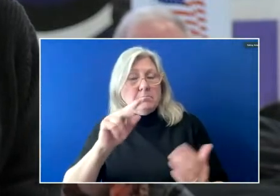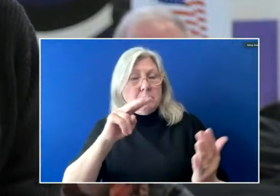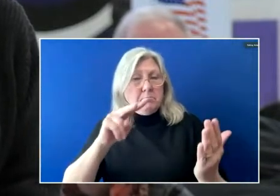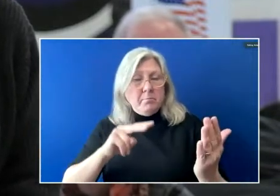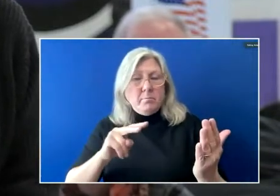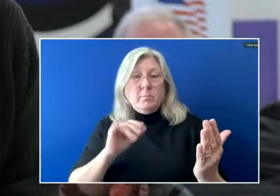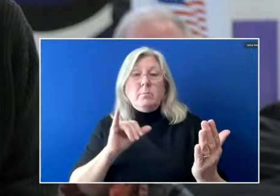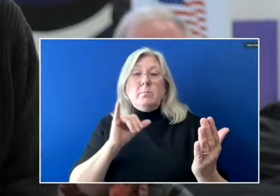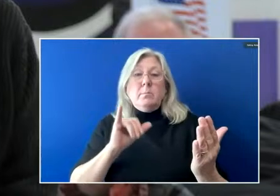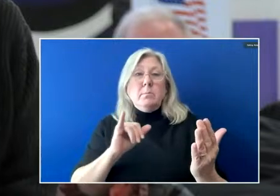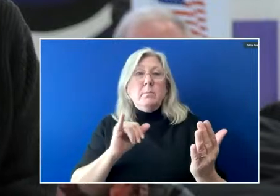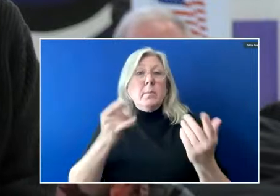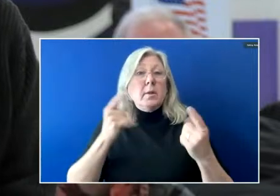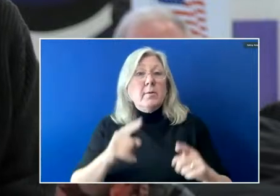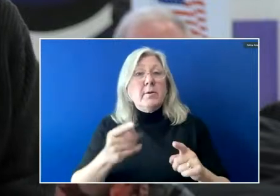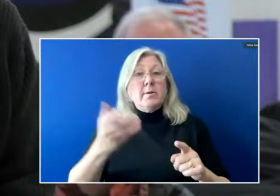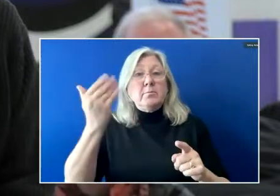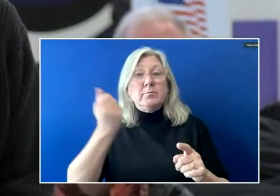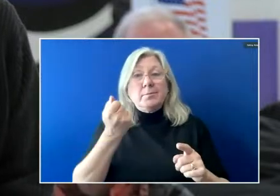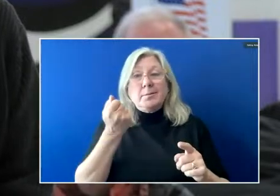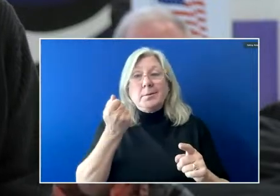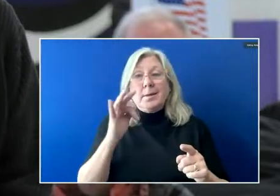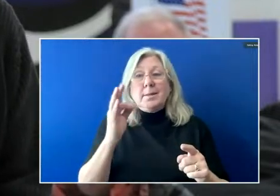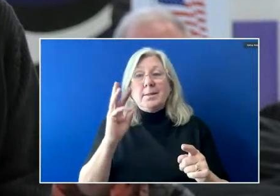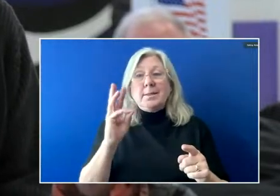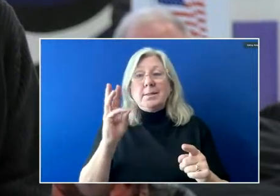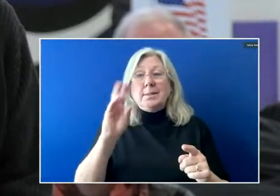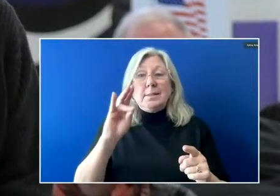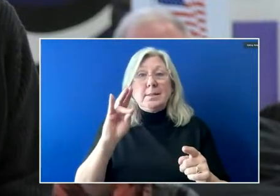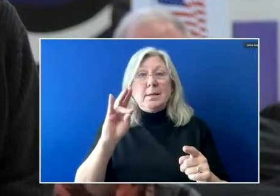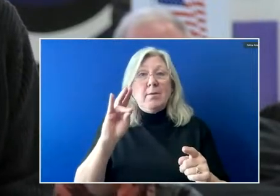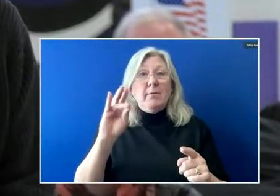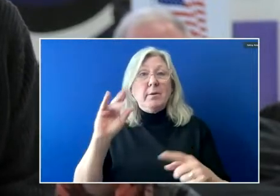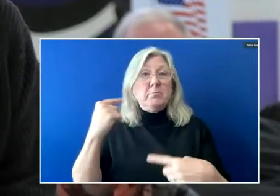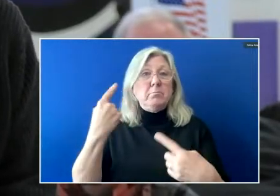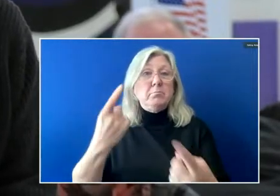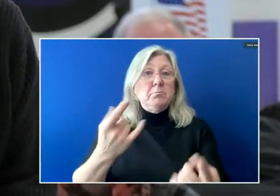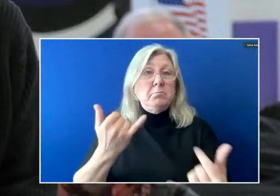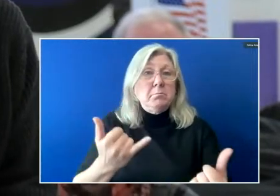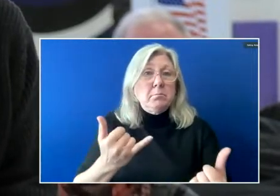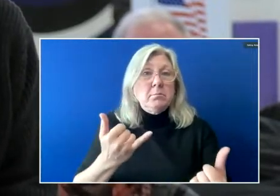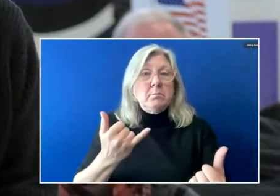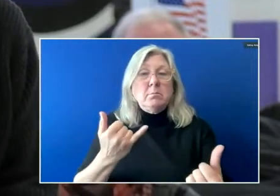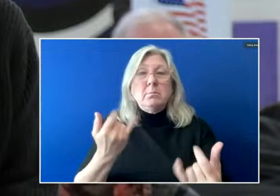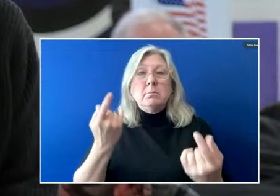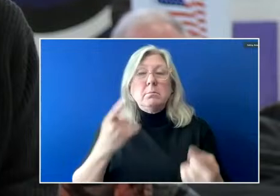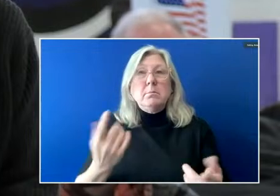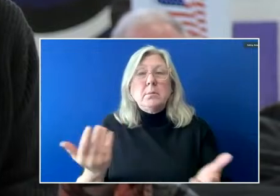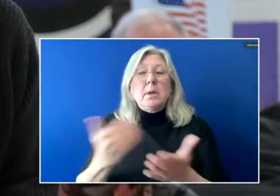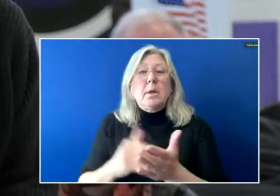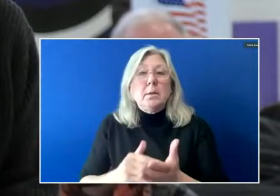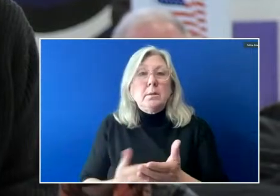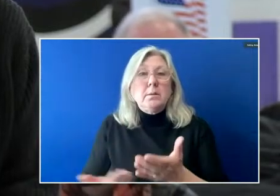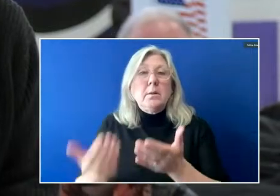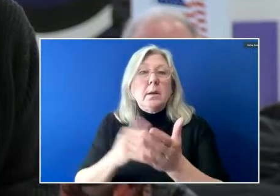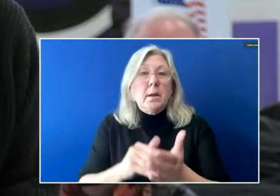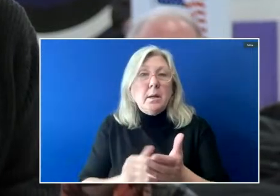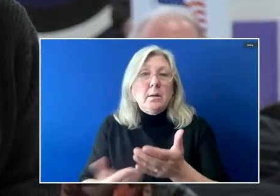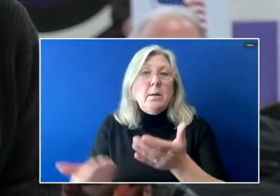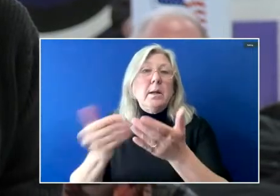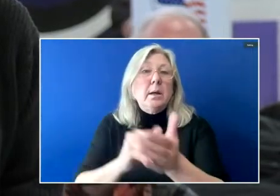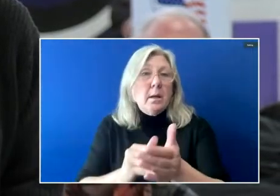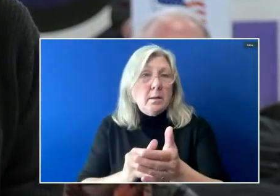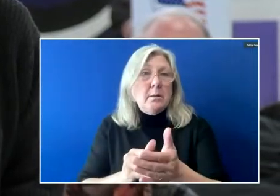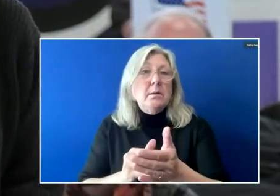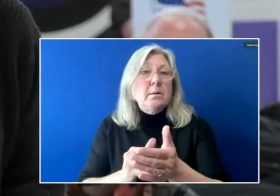from 1967 onward are being replicated again and again and again